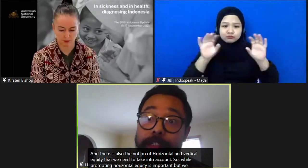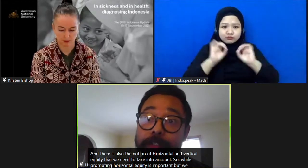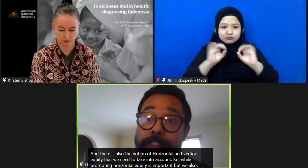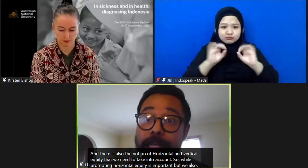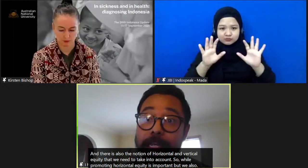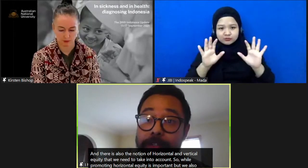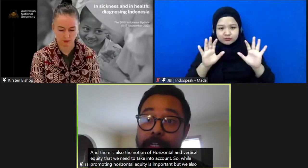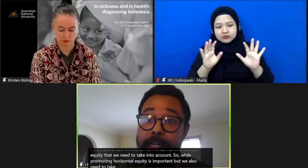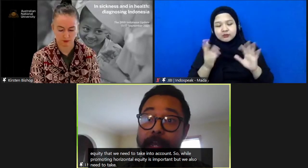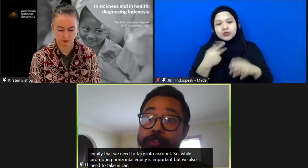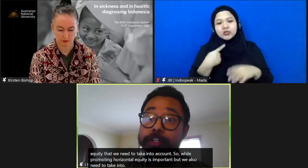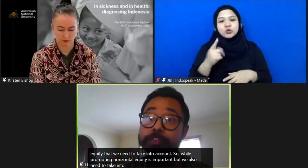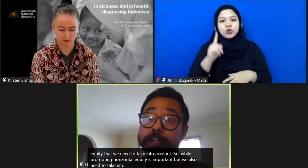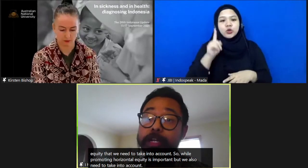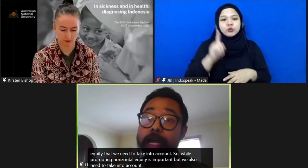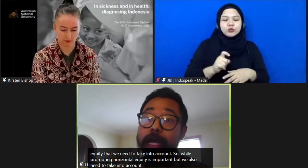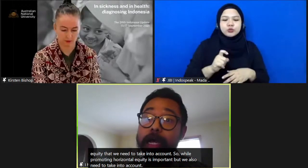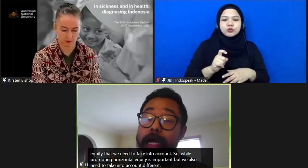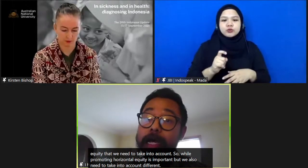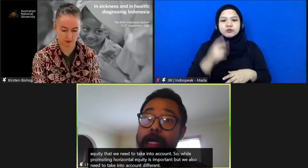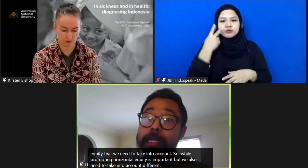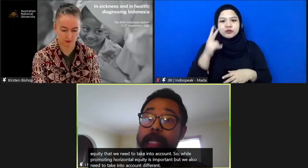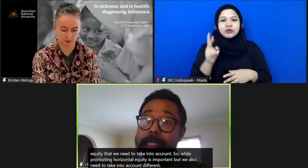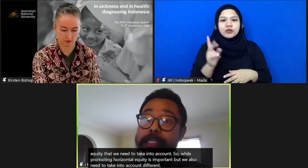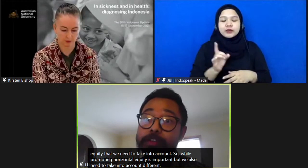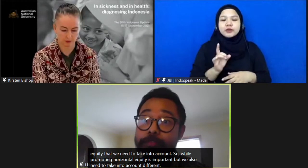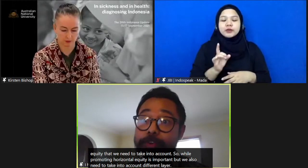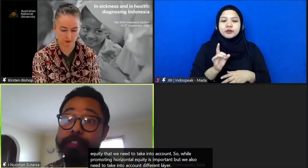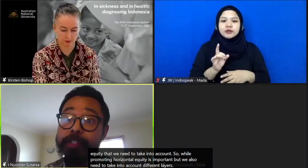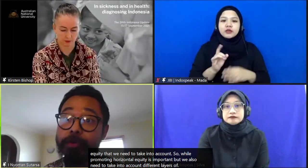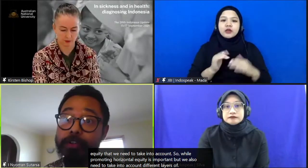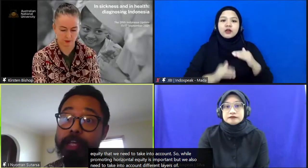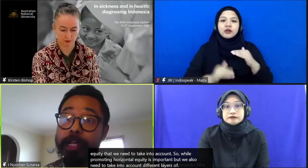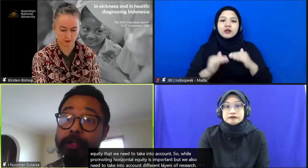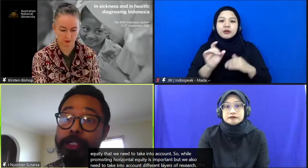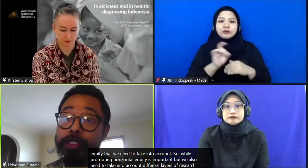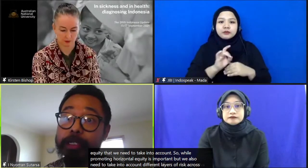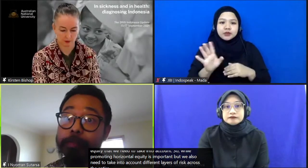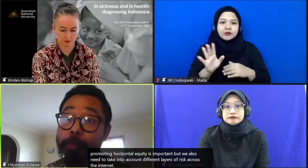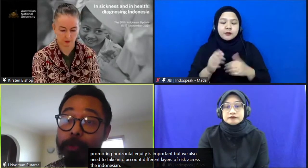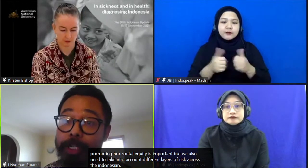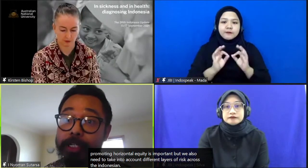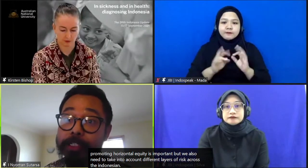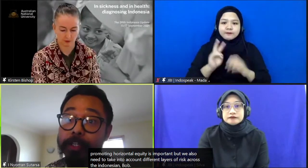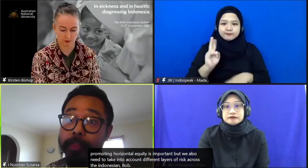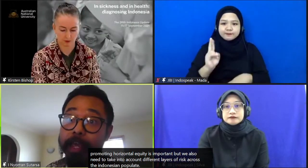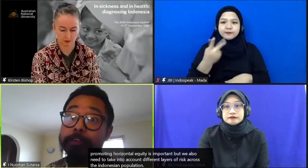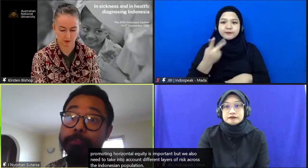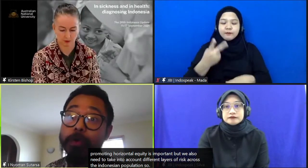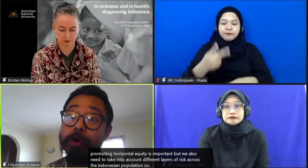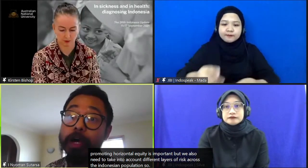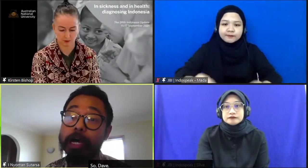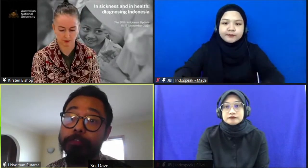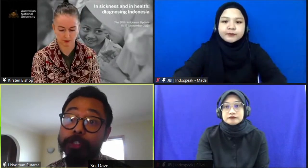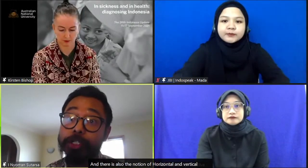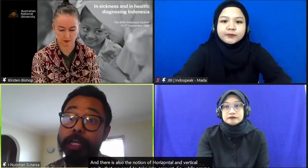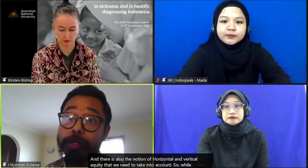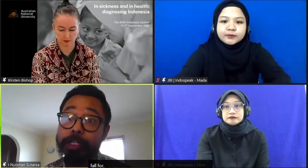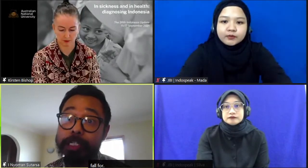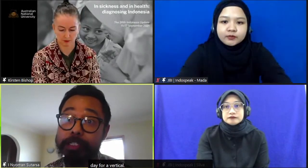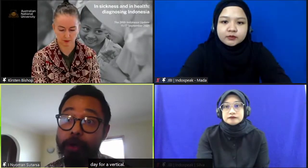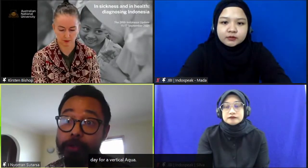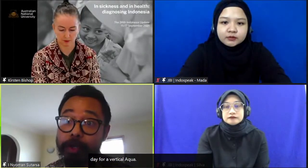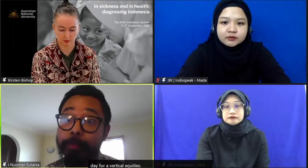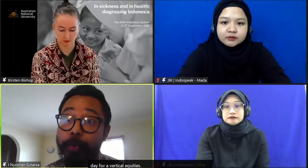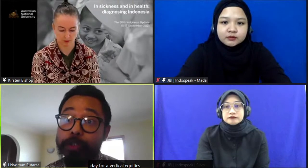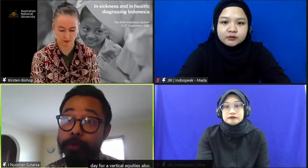also need to take into account different layers of risk across the Indonesian population. So therefore, vertical